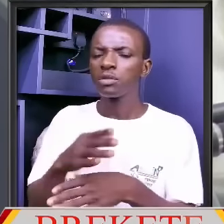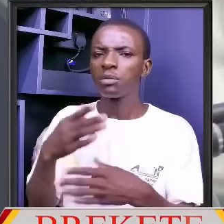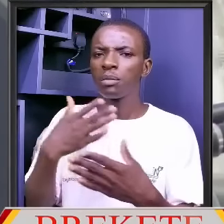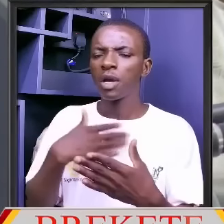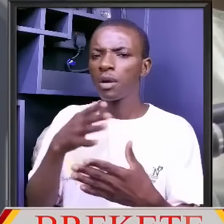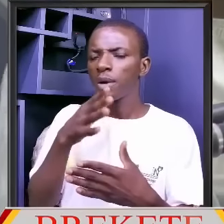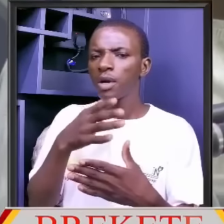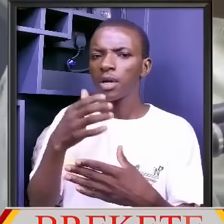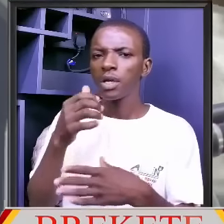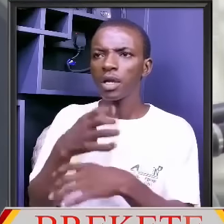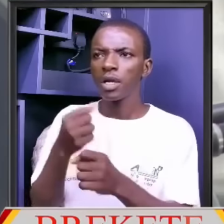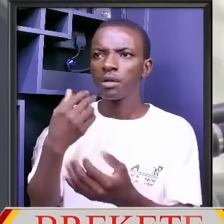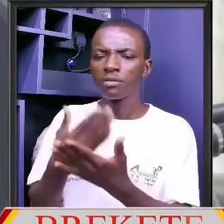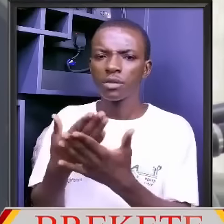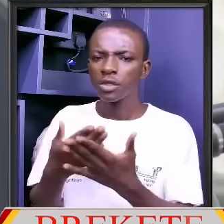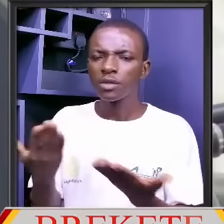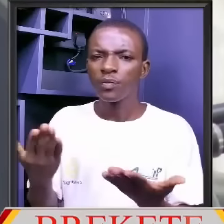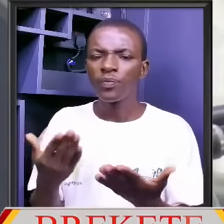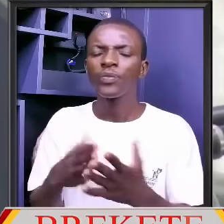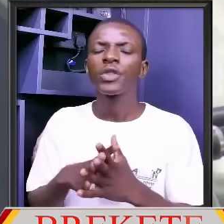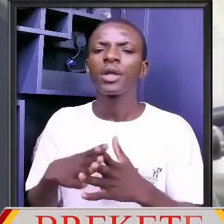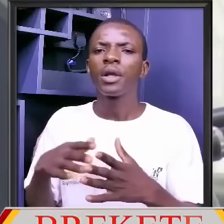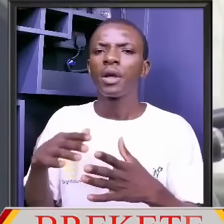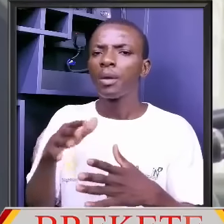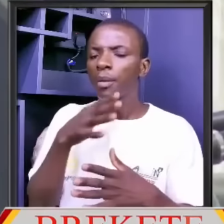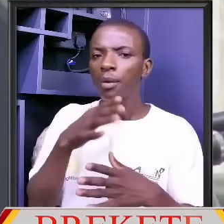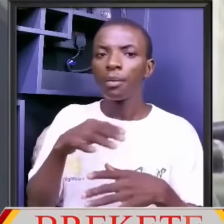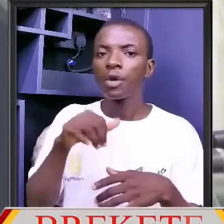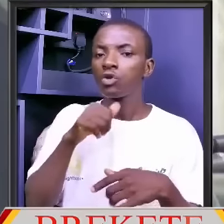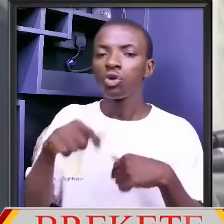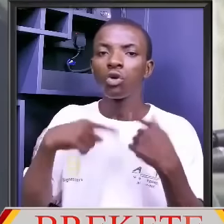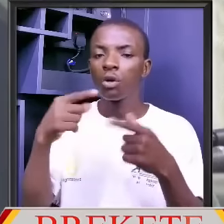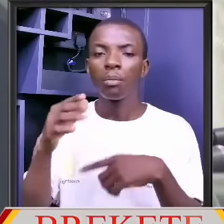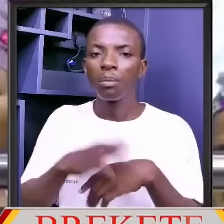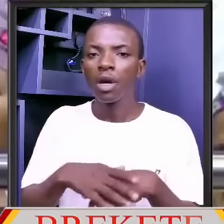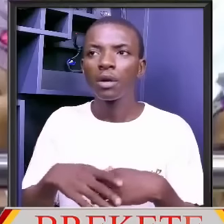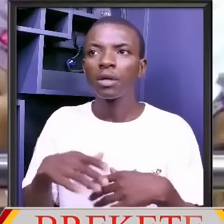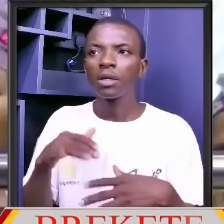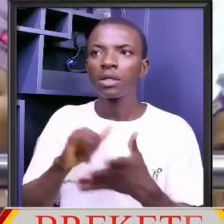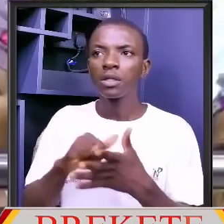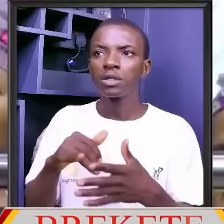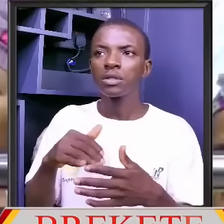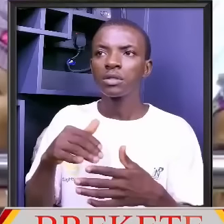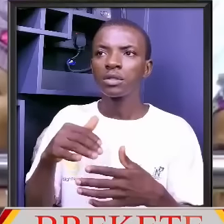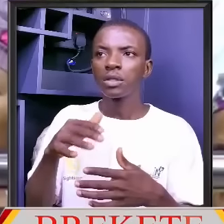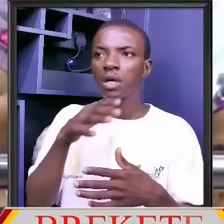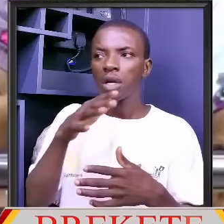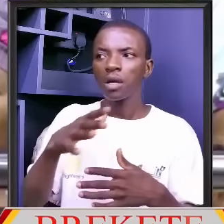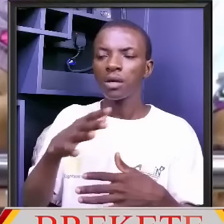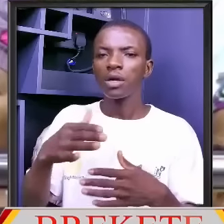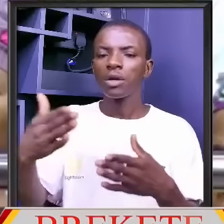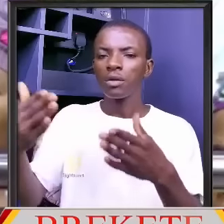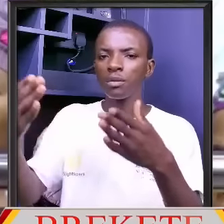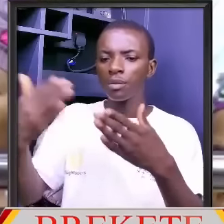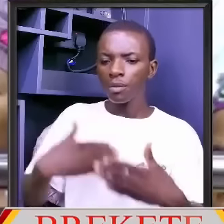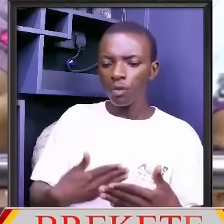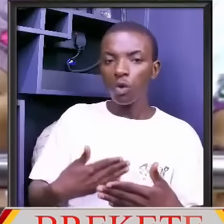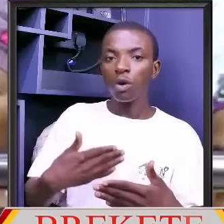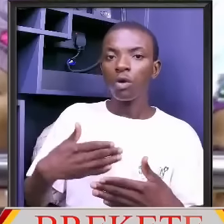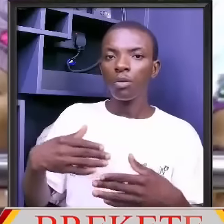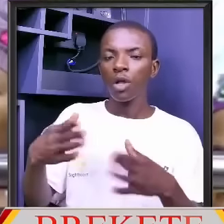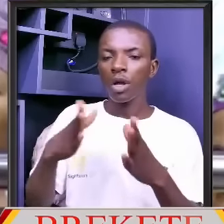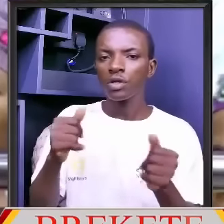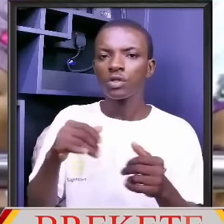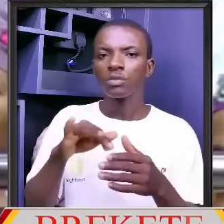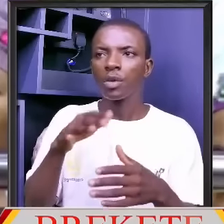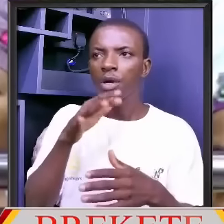get money. See they work farm, join her. Now I say, mama, I know they go back. Now my grandmama come put me for house. And now my mama